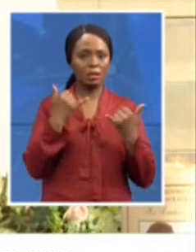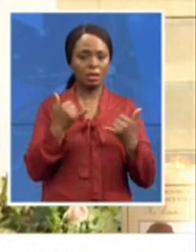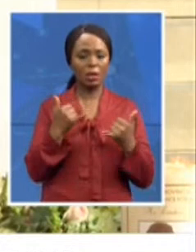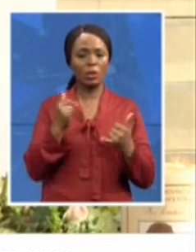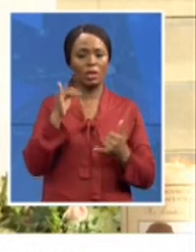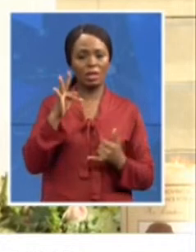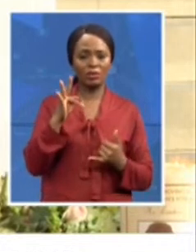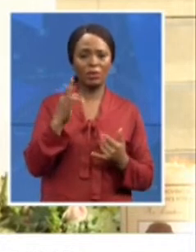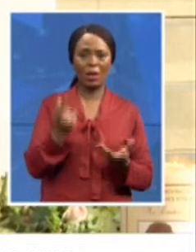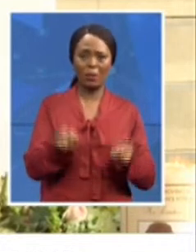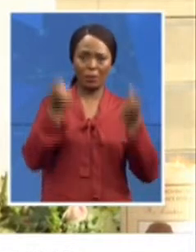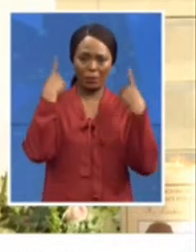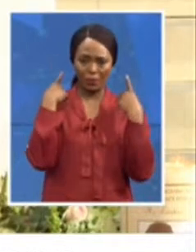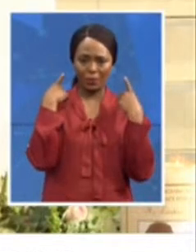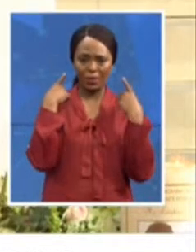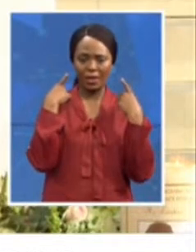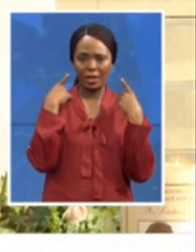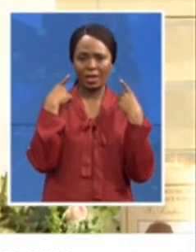ignorant.